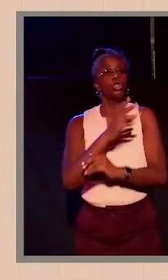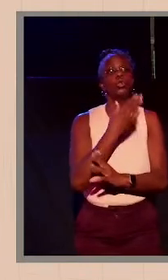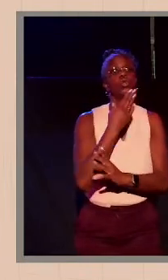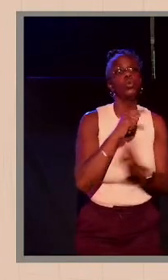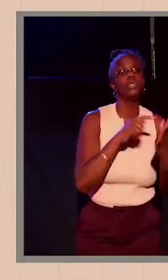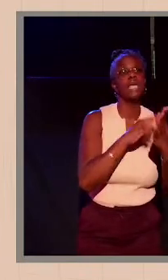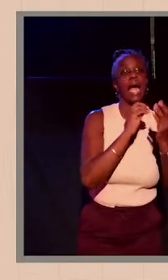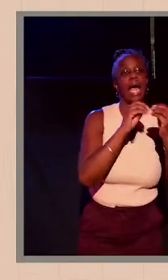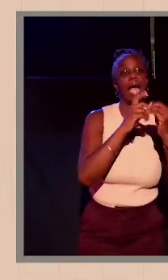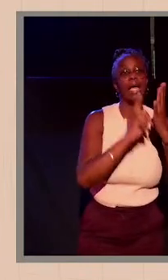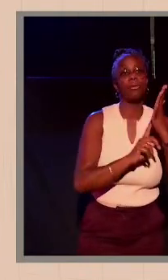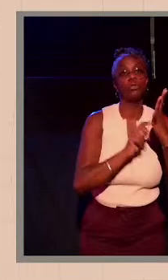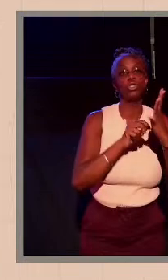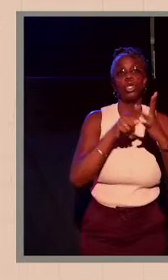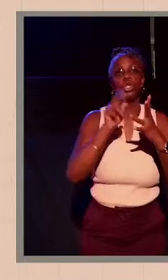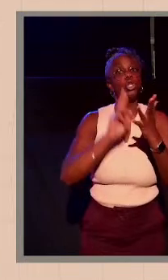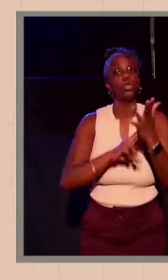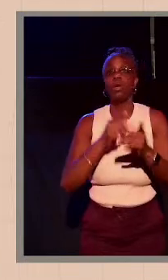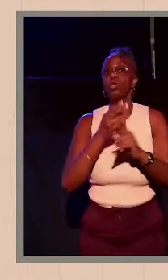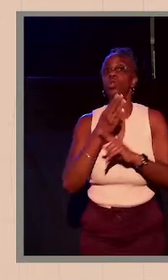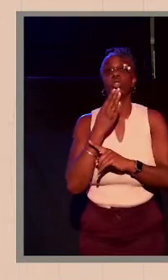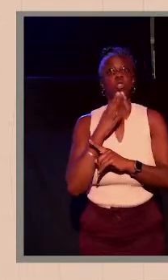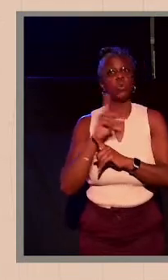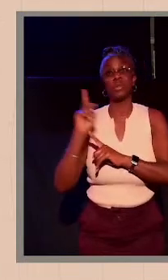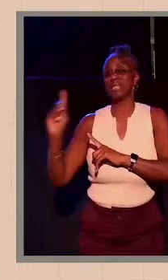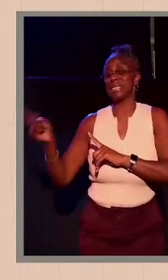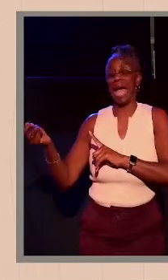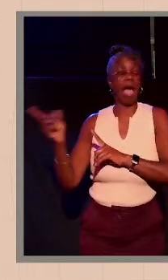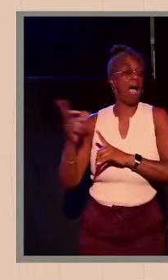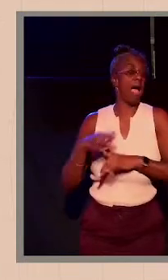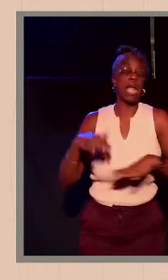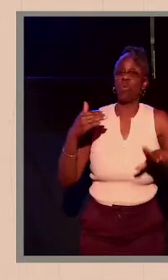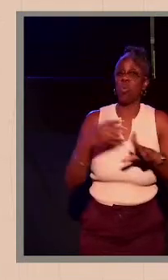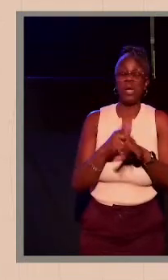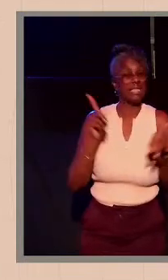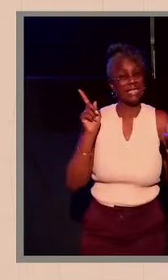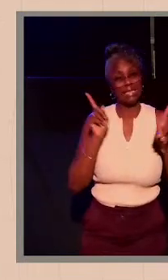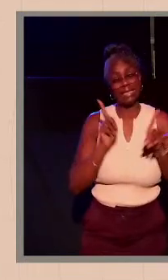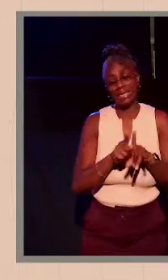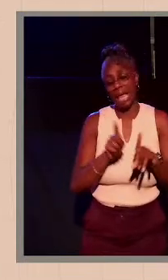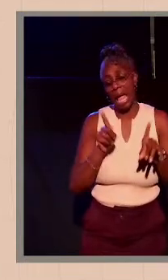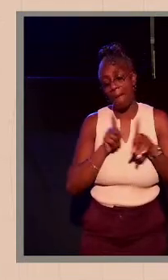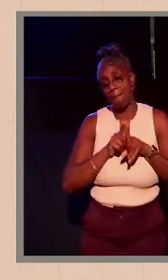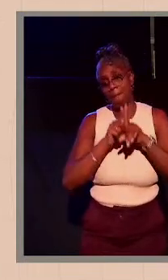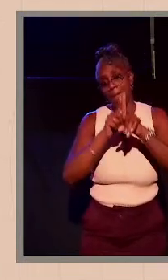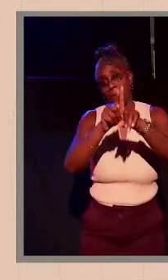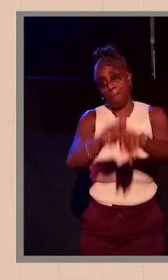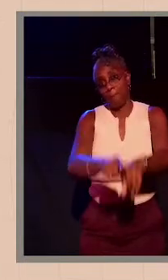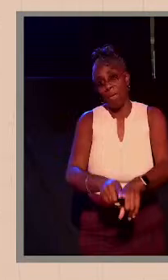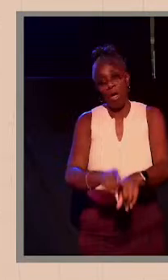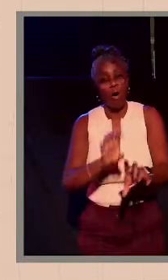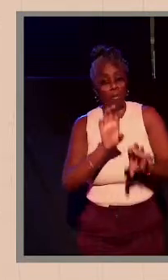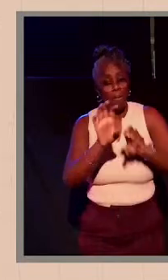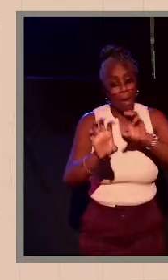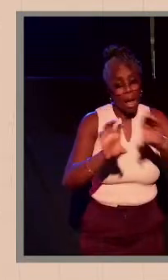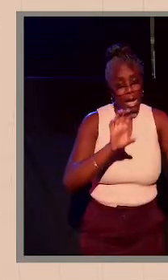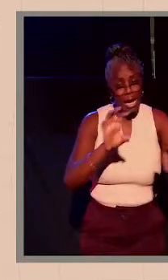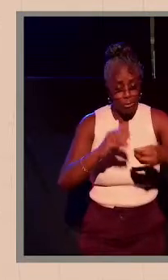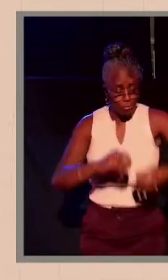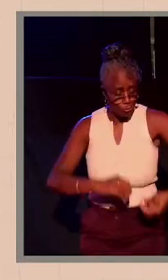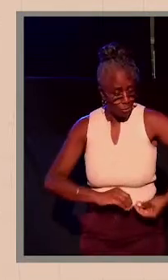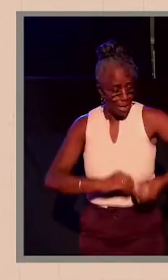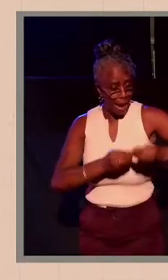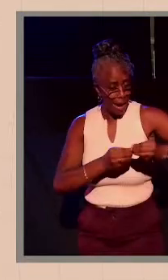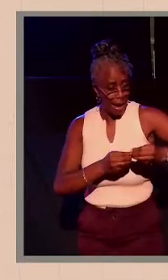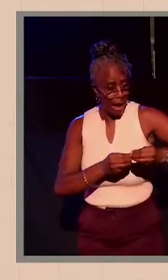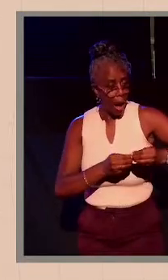to use this. This works in the same way as any other set of Ableton plugins that you might ever use. It's designed to look